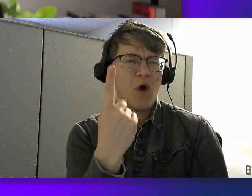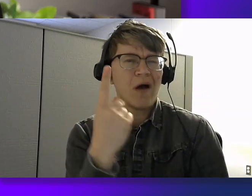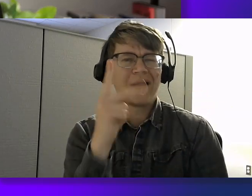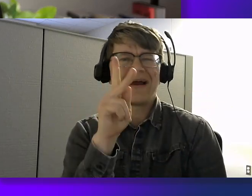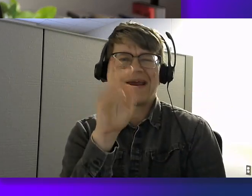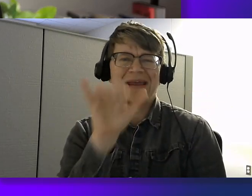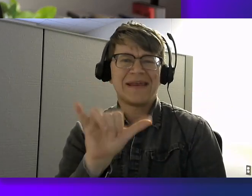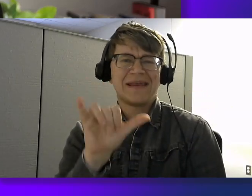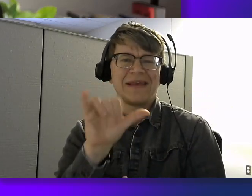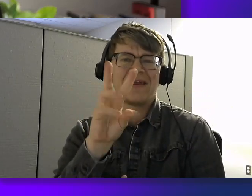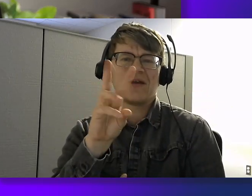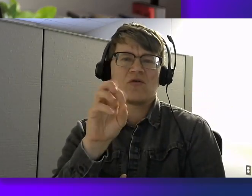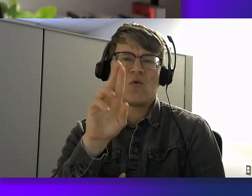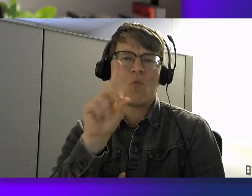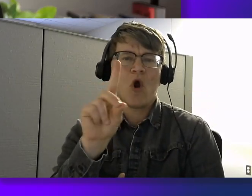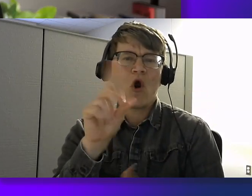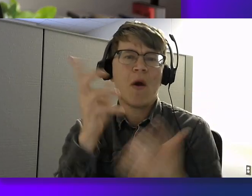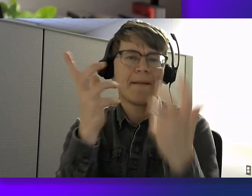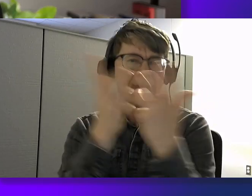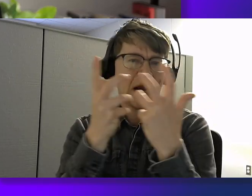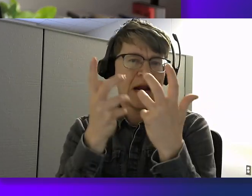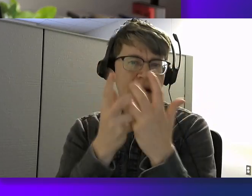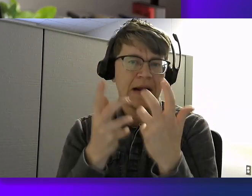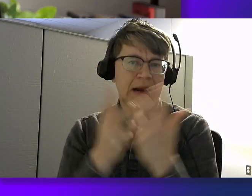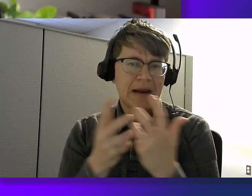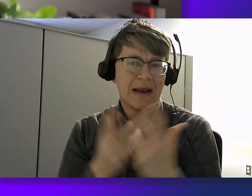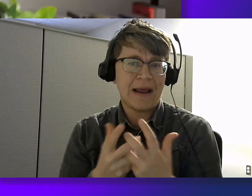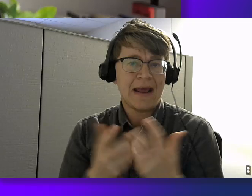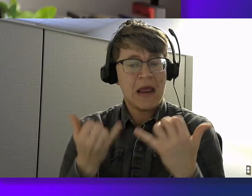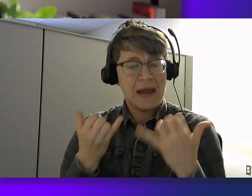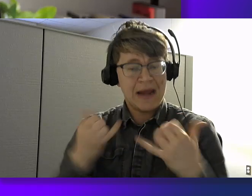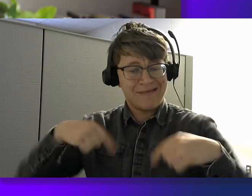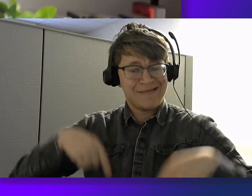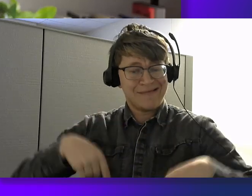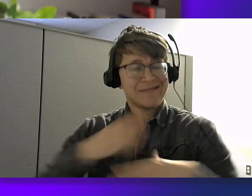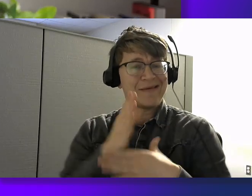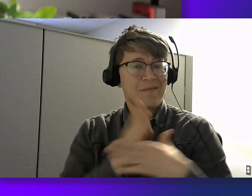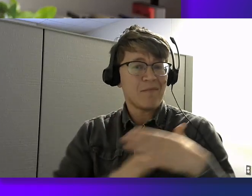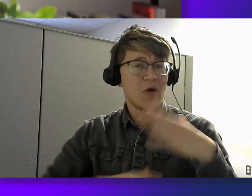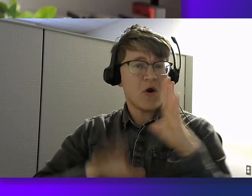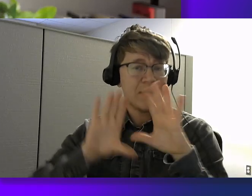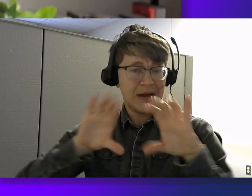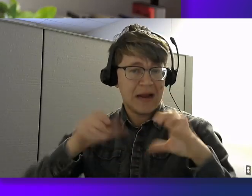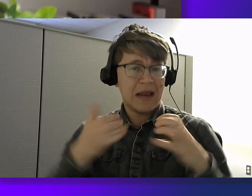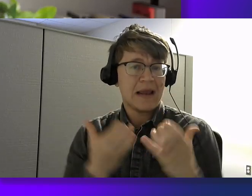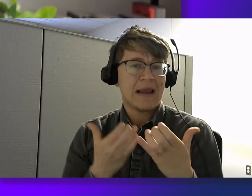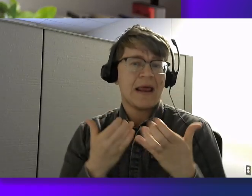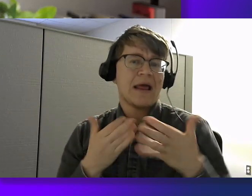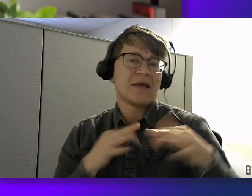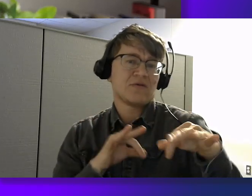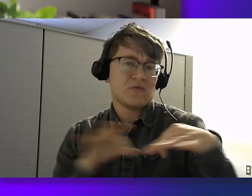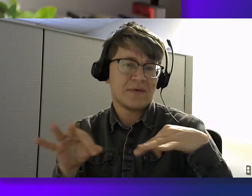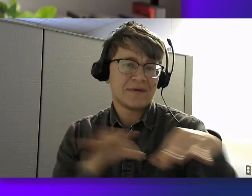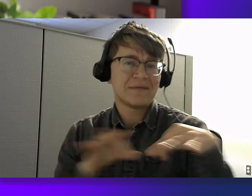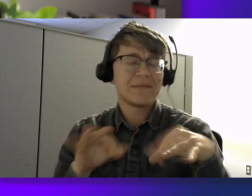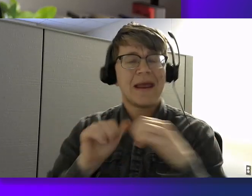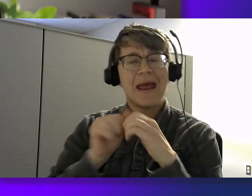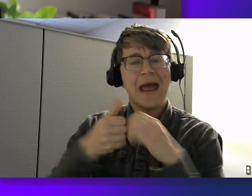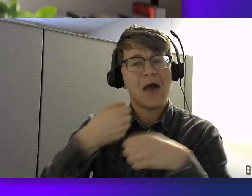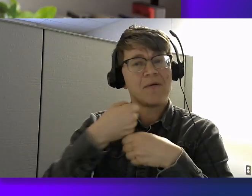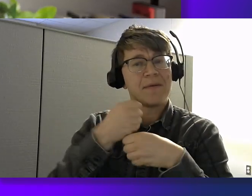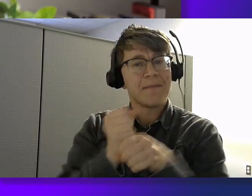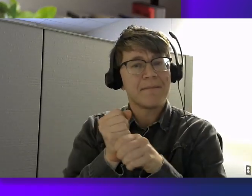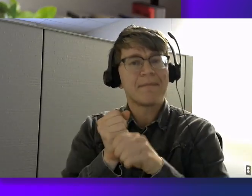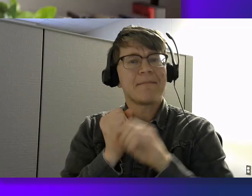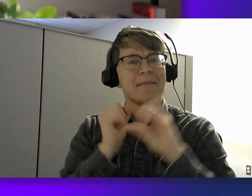we'll cover the basics of optimizing your content for search engines. This is the foundation for creating search-friendly content. There